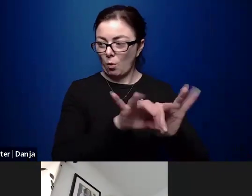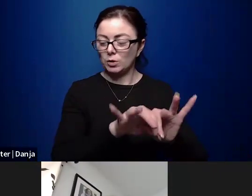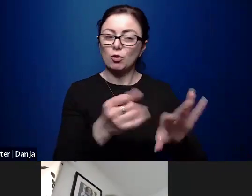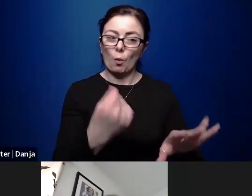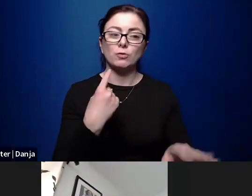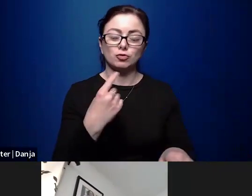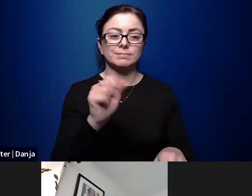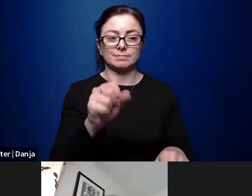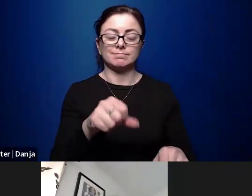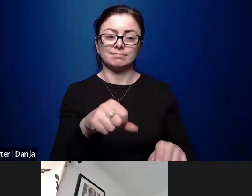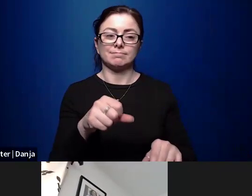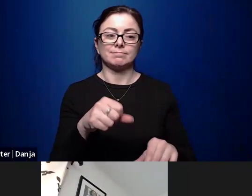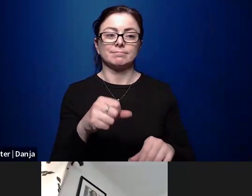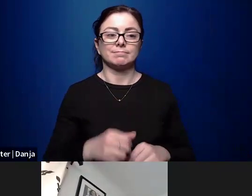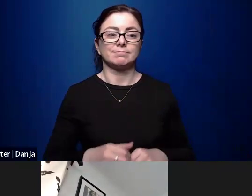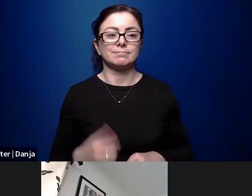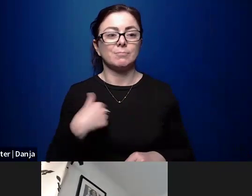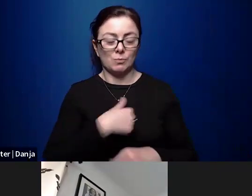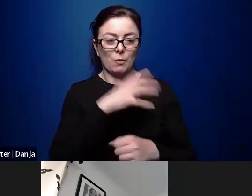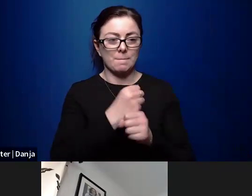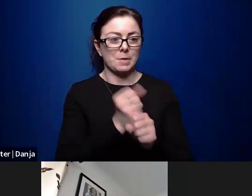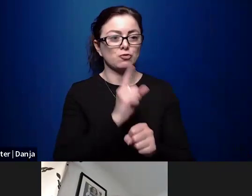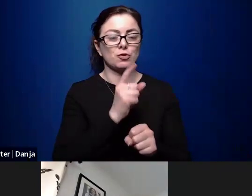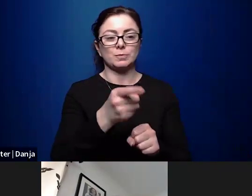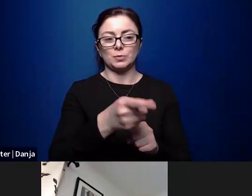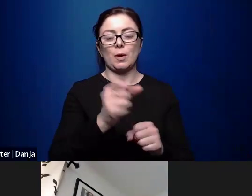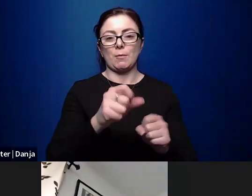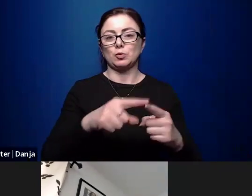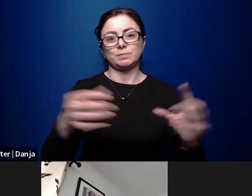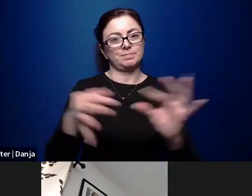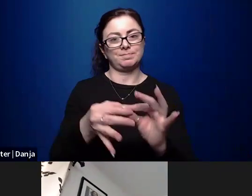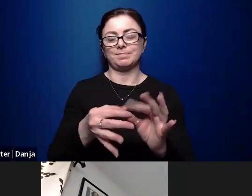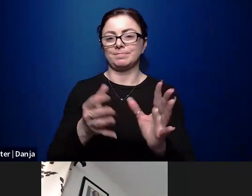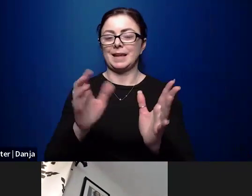we'll make sure you get connected to some resources.